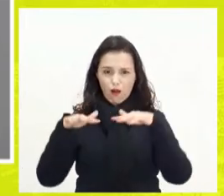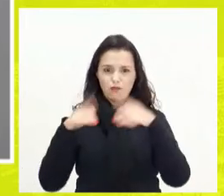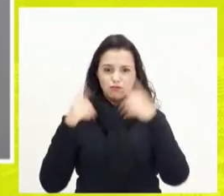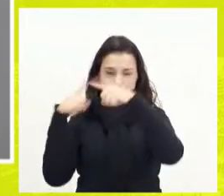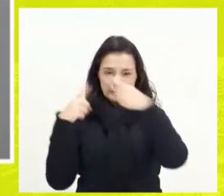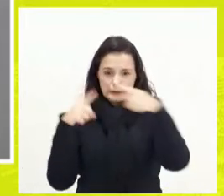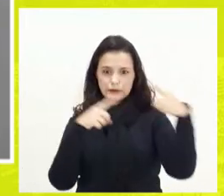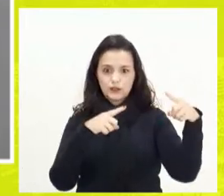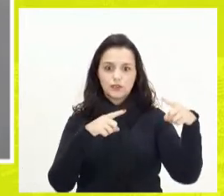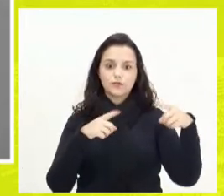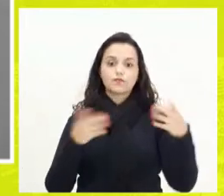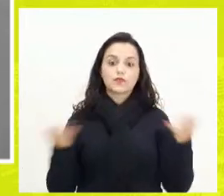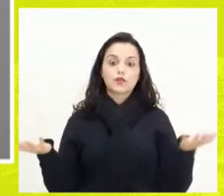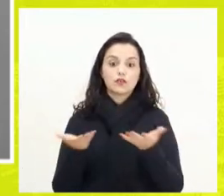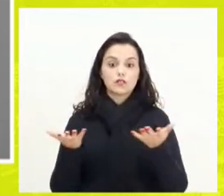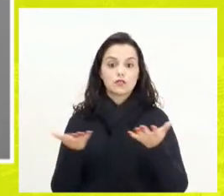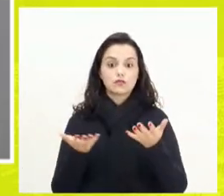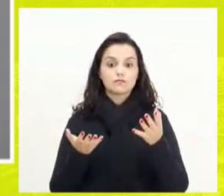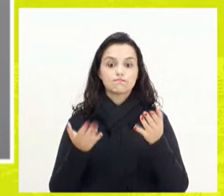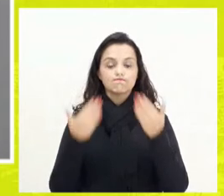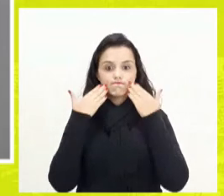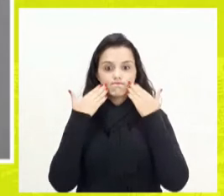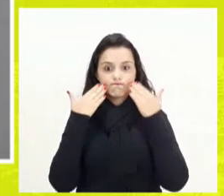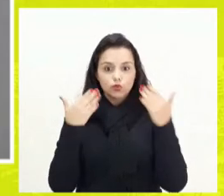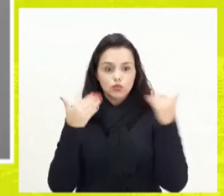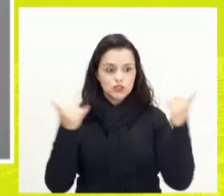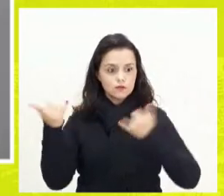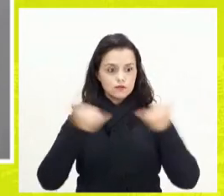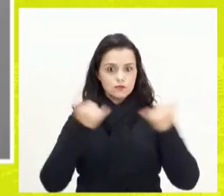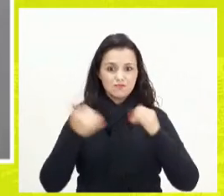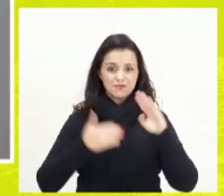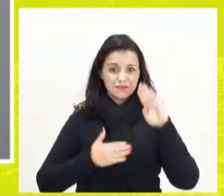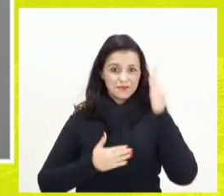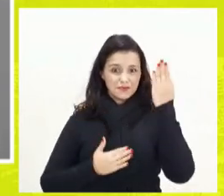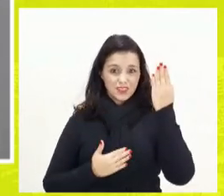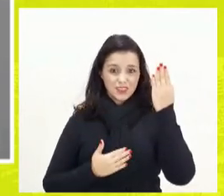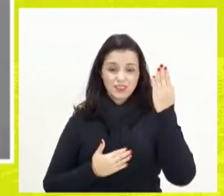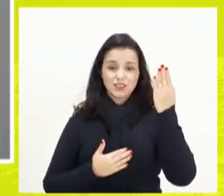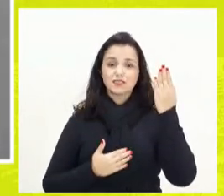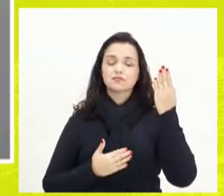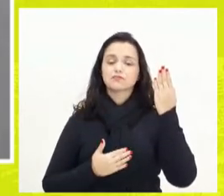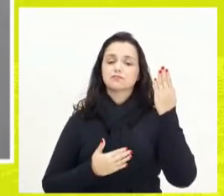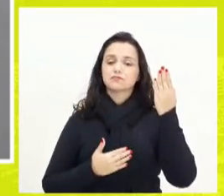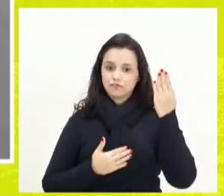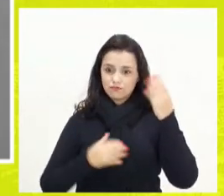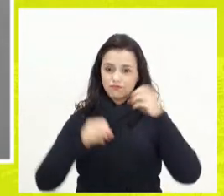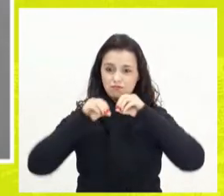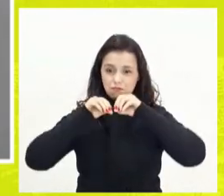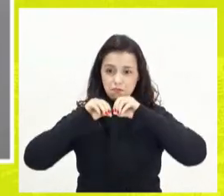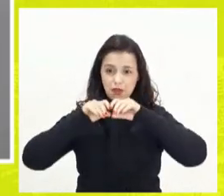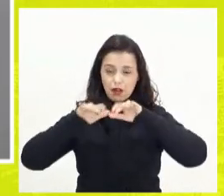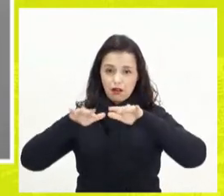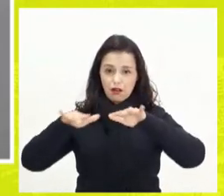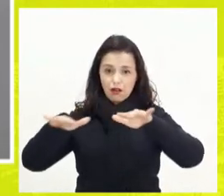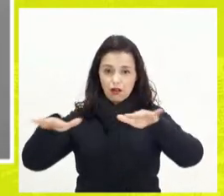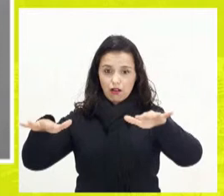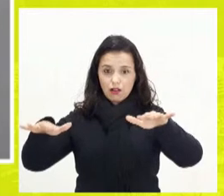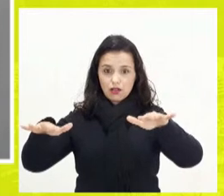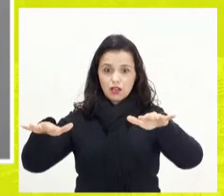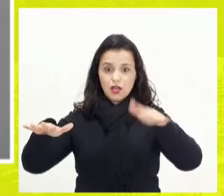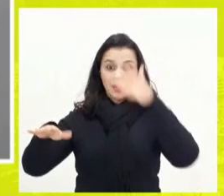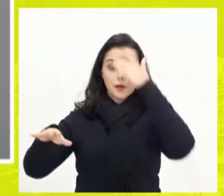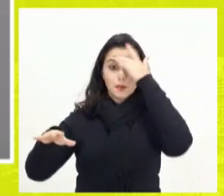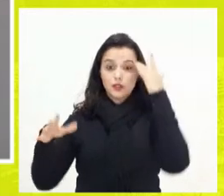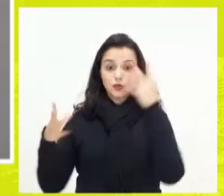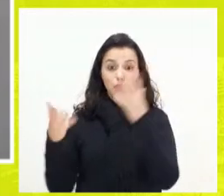and more evident how the misinformation was key to take all you know